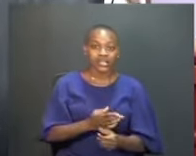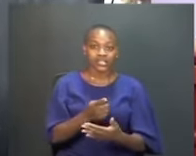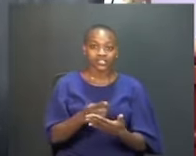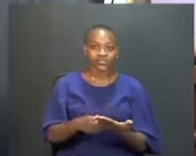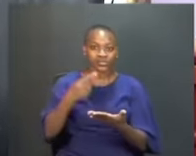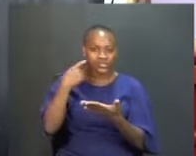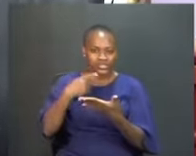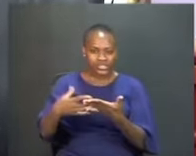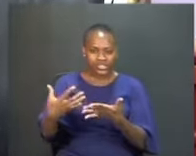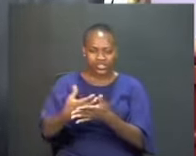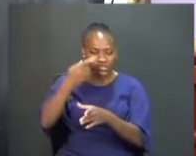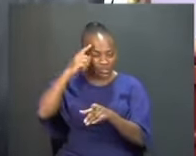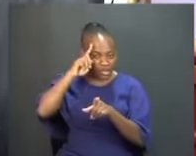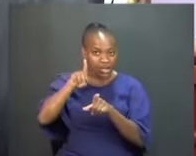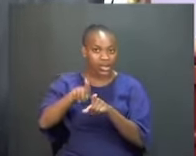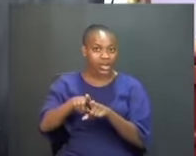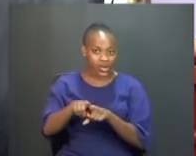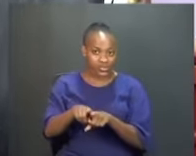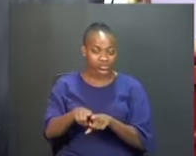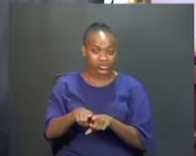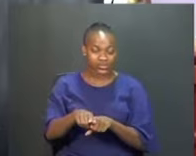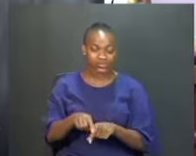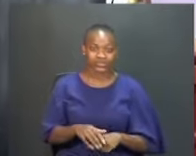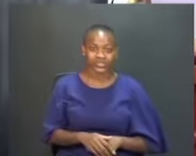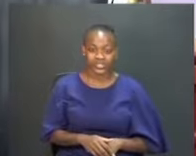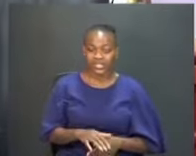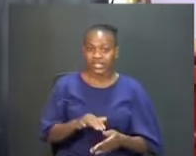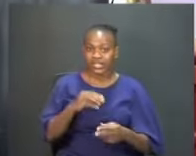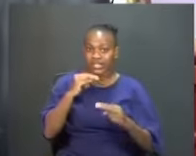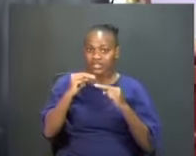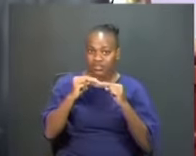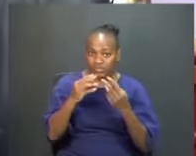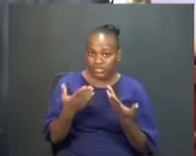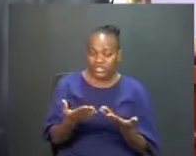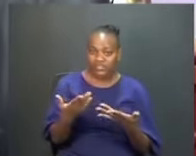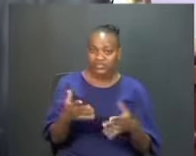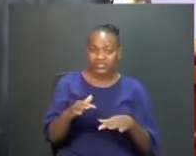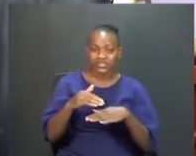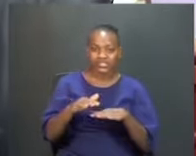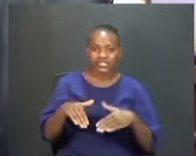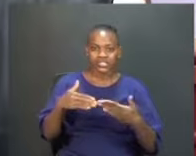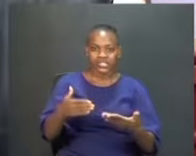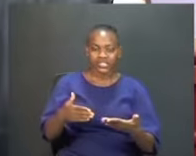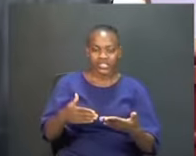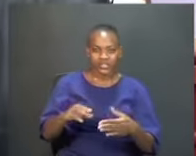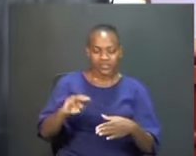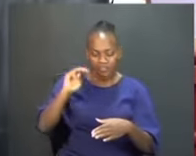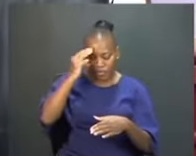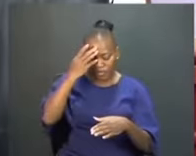new lease. The new lease has been negotiated, sent to Cabinet for